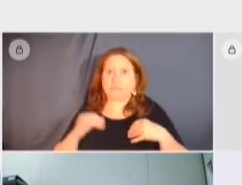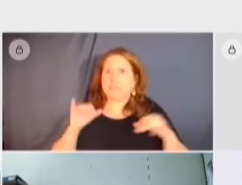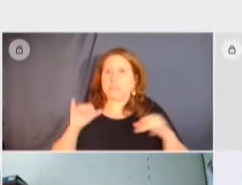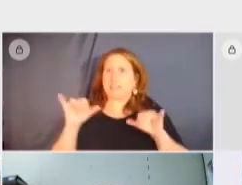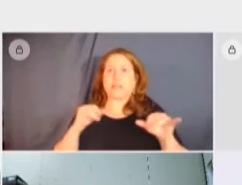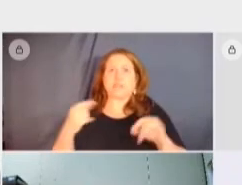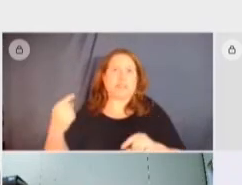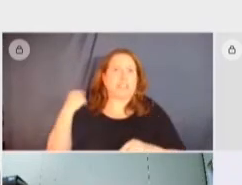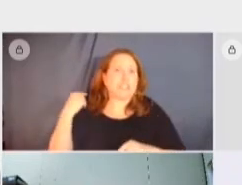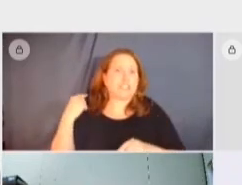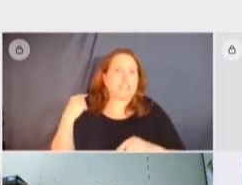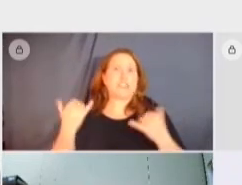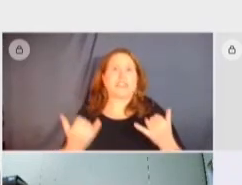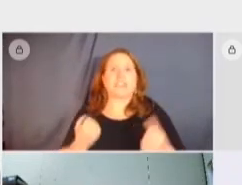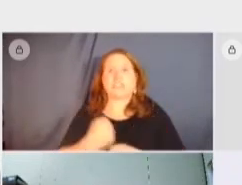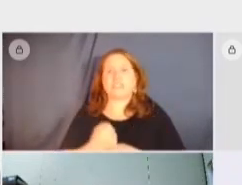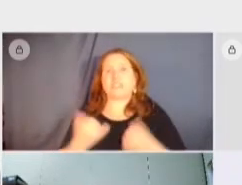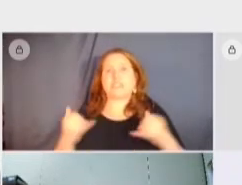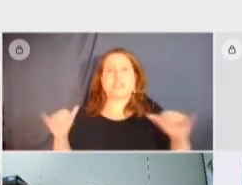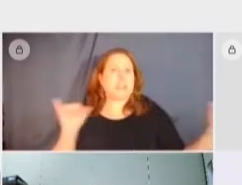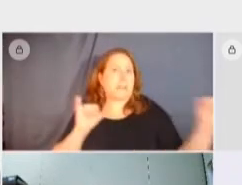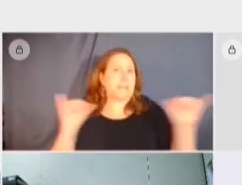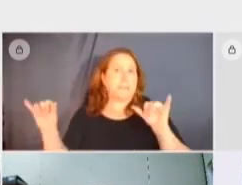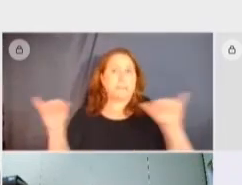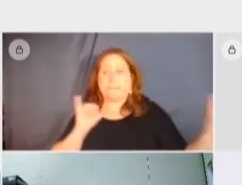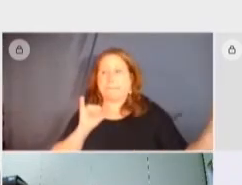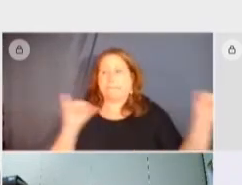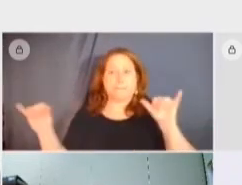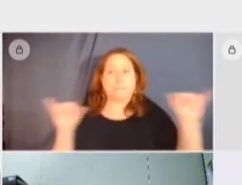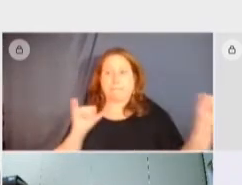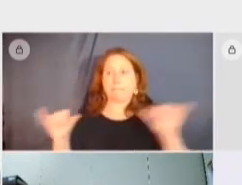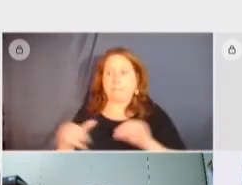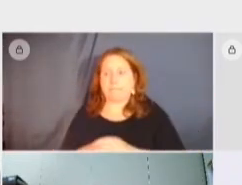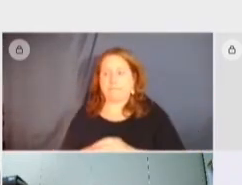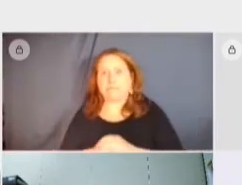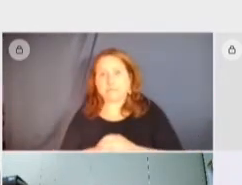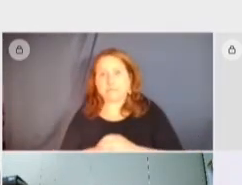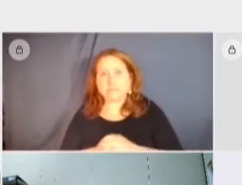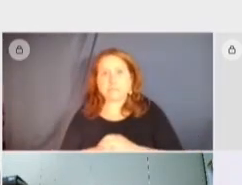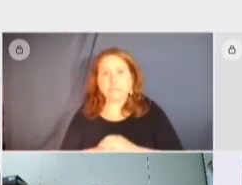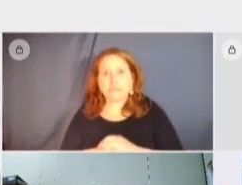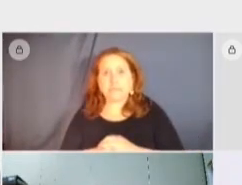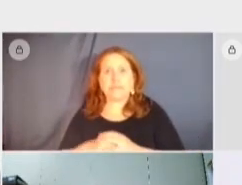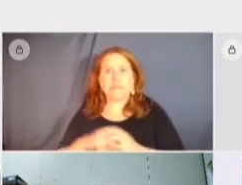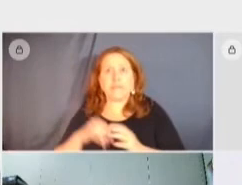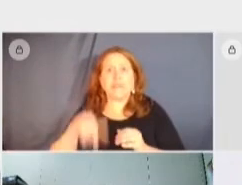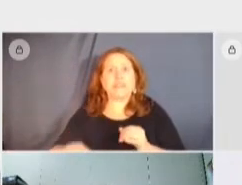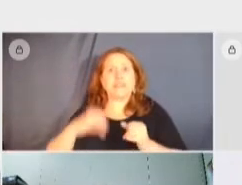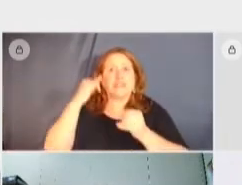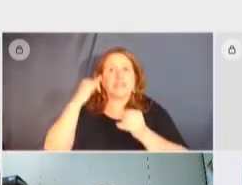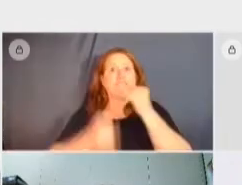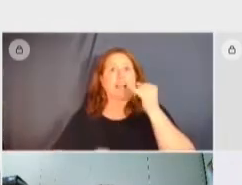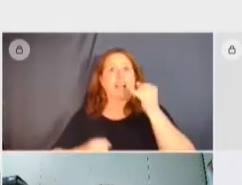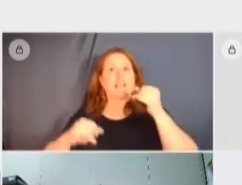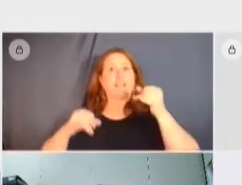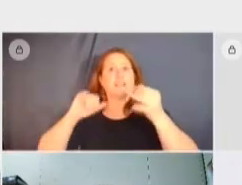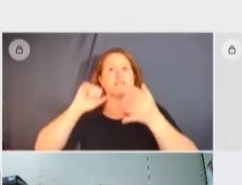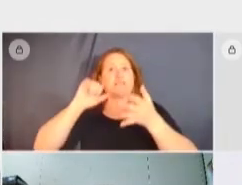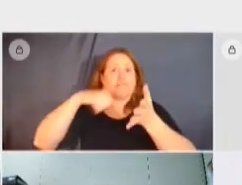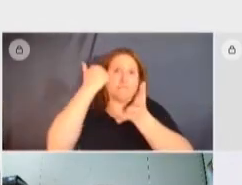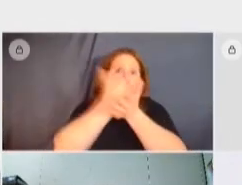Okay, and this will be the final adoption of these regulations, is that correct?